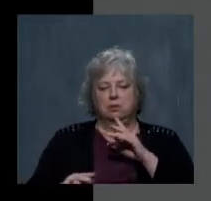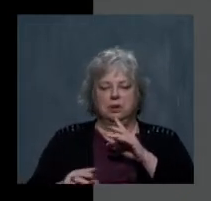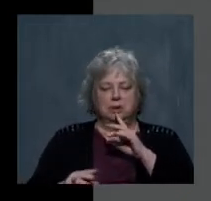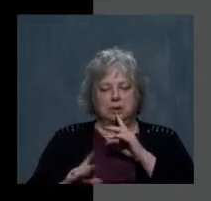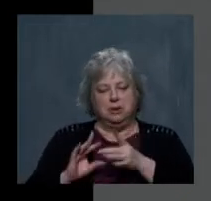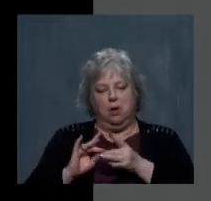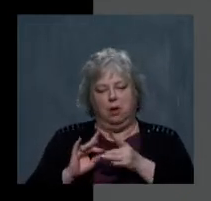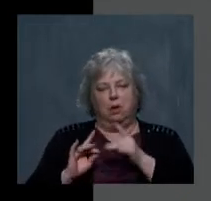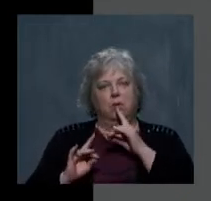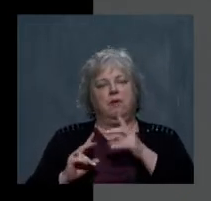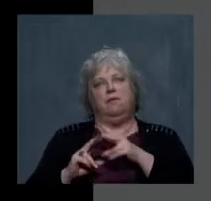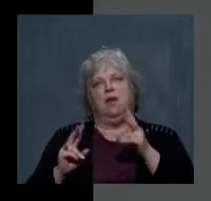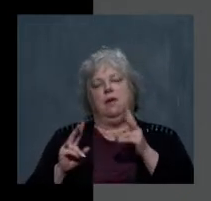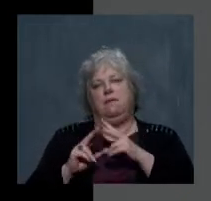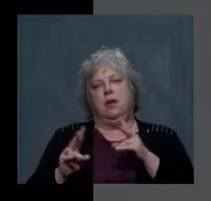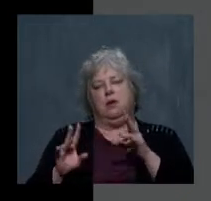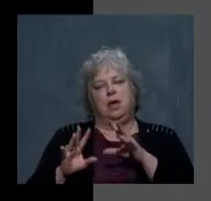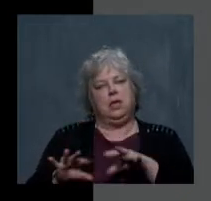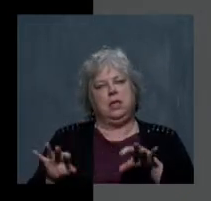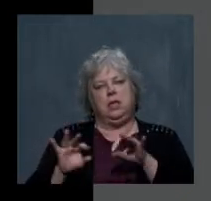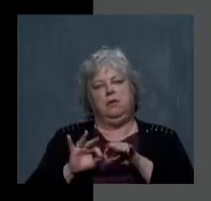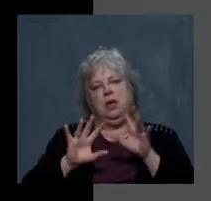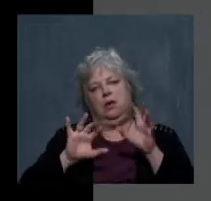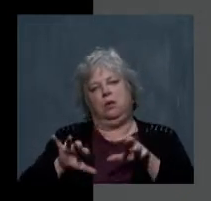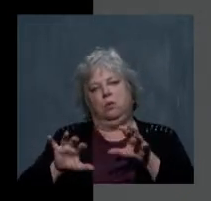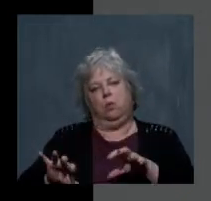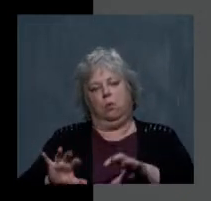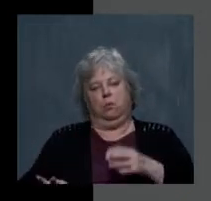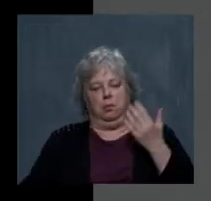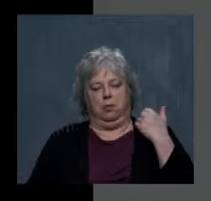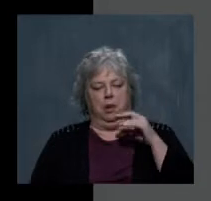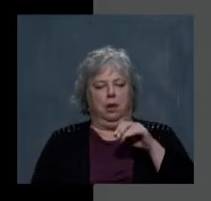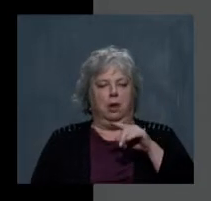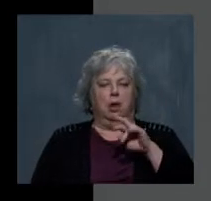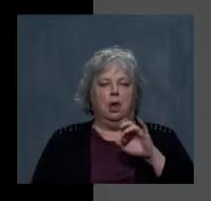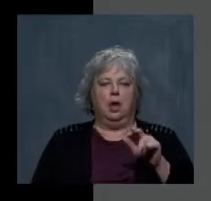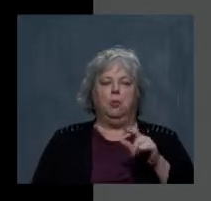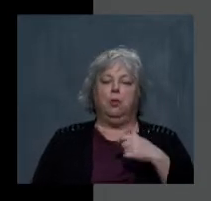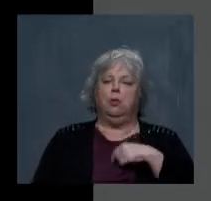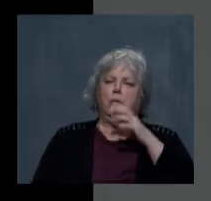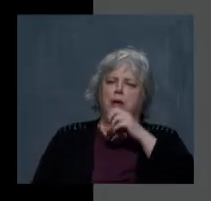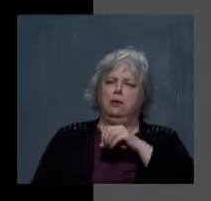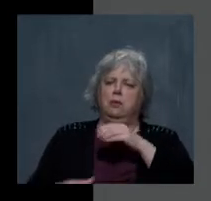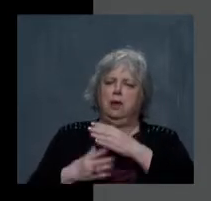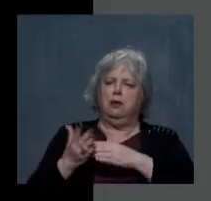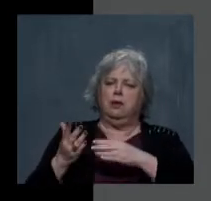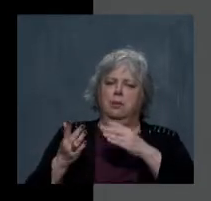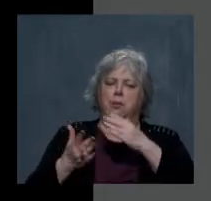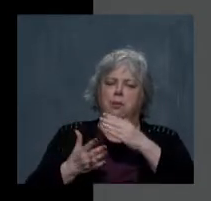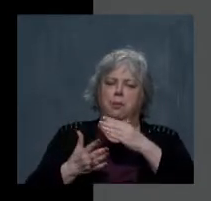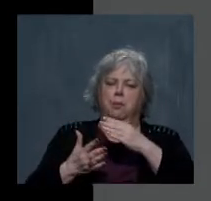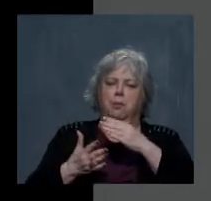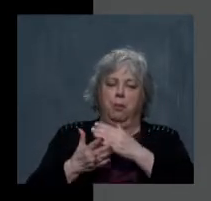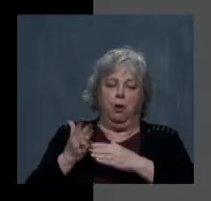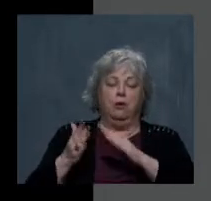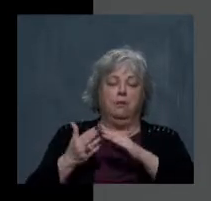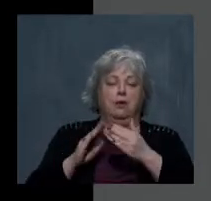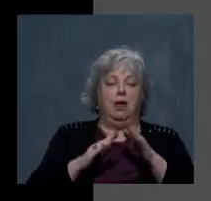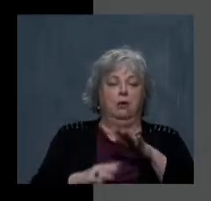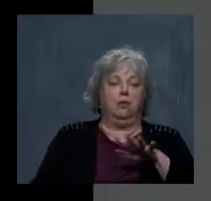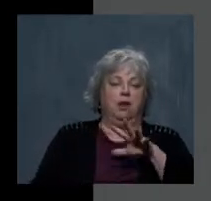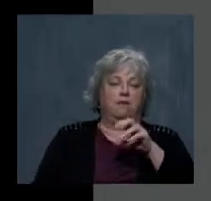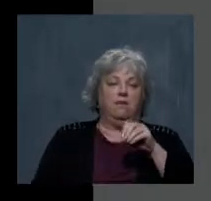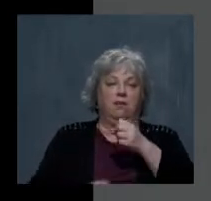very significant storm event in April this year. We'd estimate in some parts of town, including this part of town, it was around a